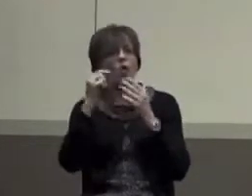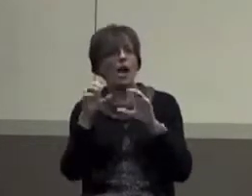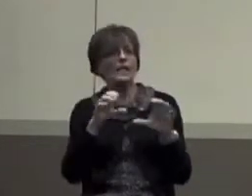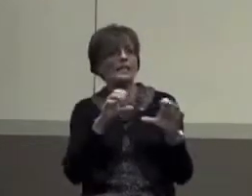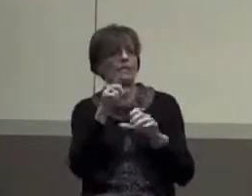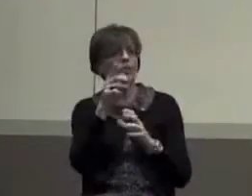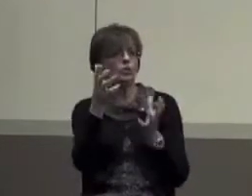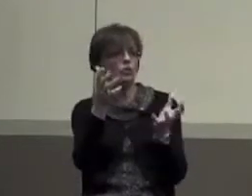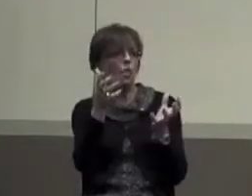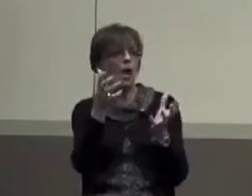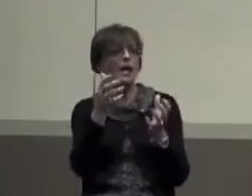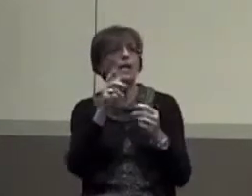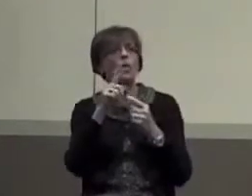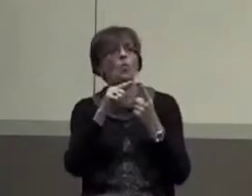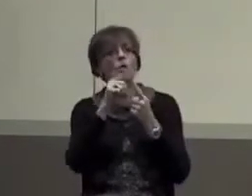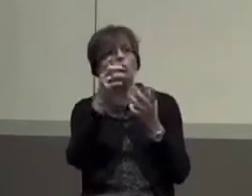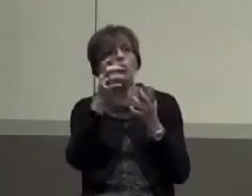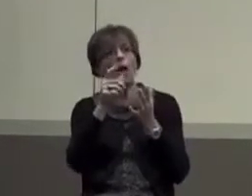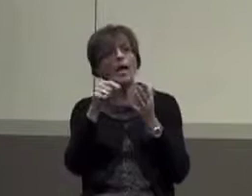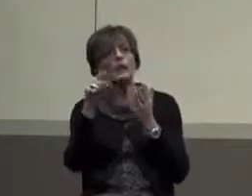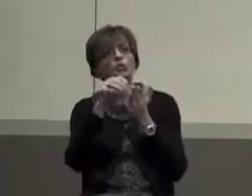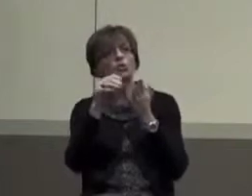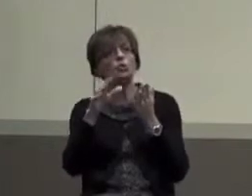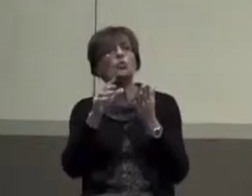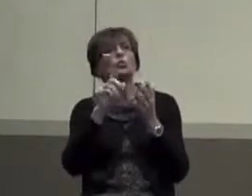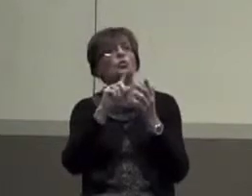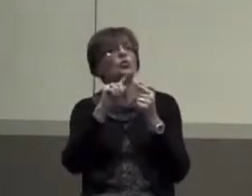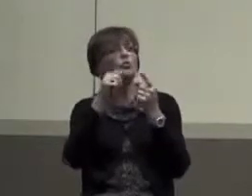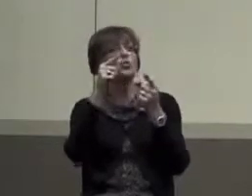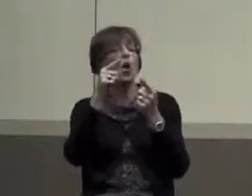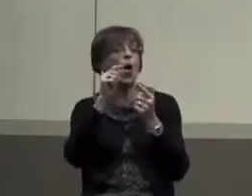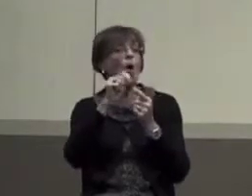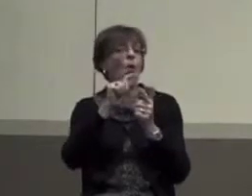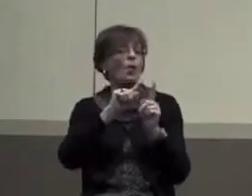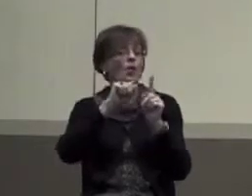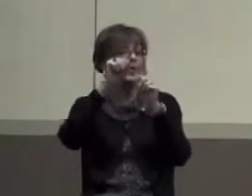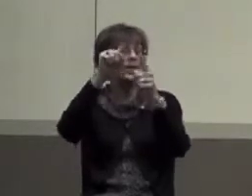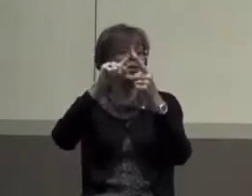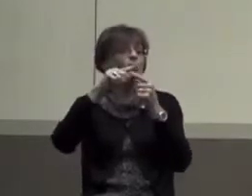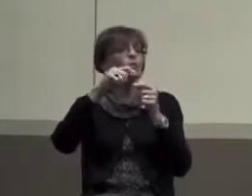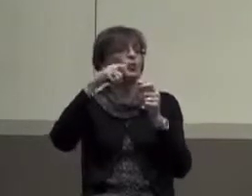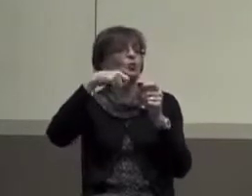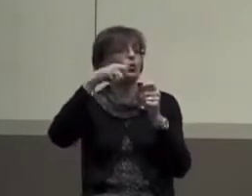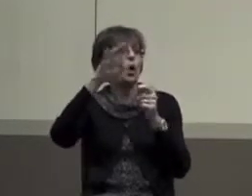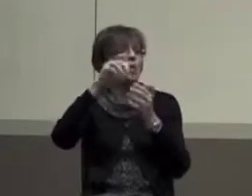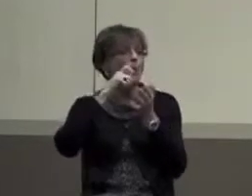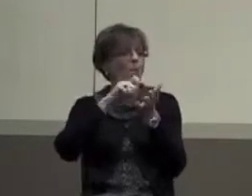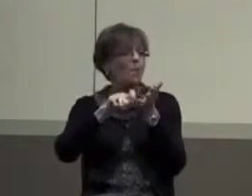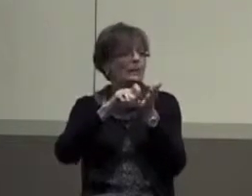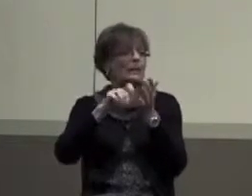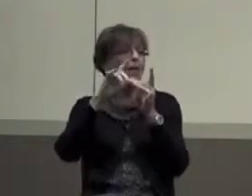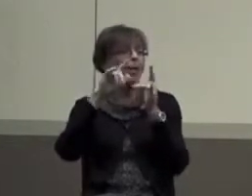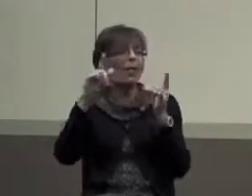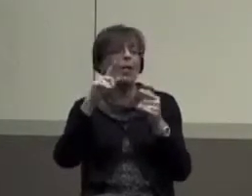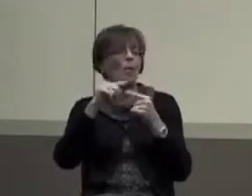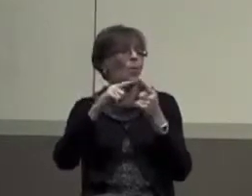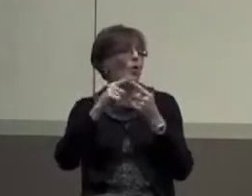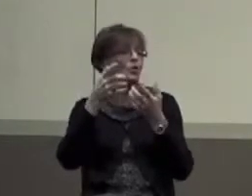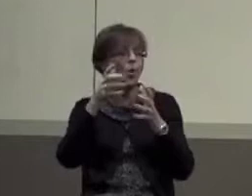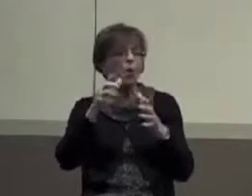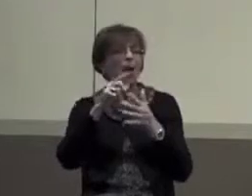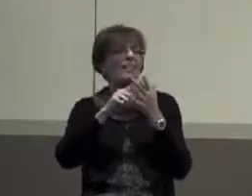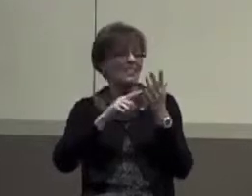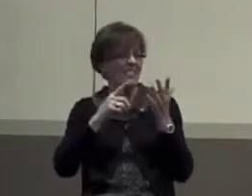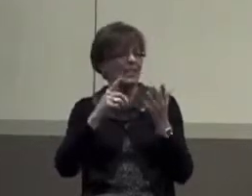and when you want students to go to the pencil sharpener, or when you don't want them to go to the pencil sharpener, when they can talk to their peers, when it's quiet, you